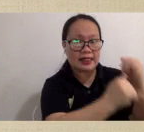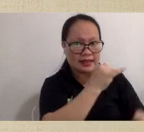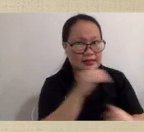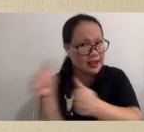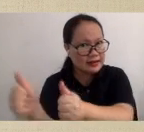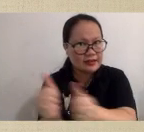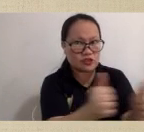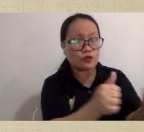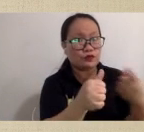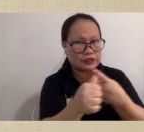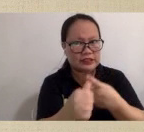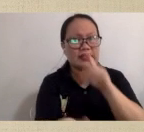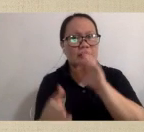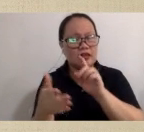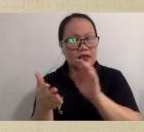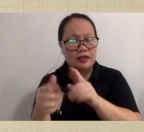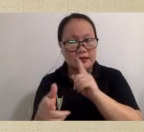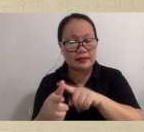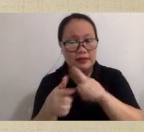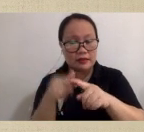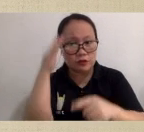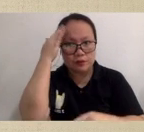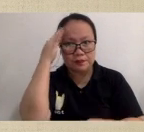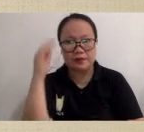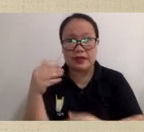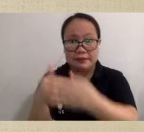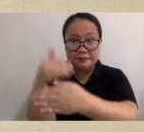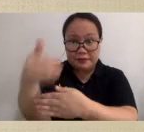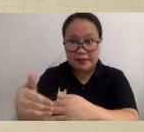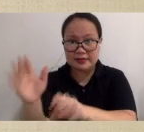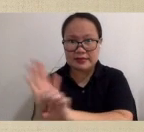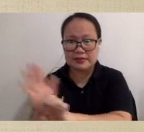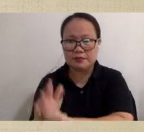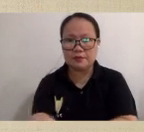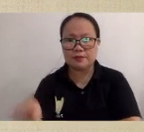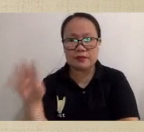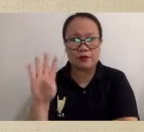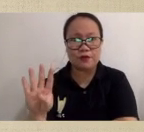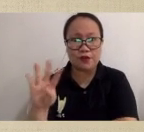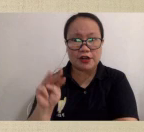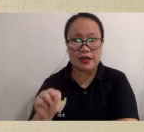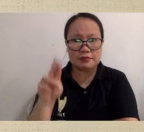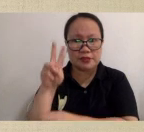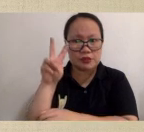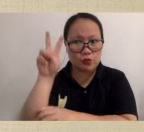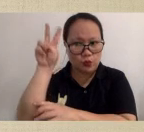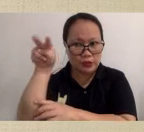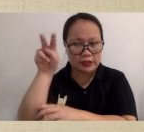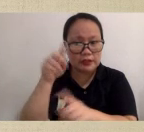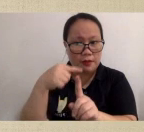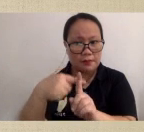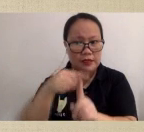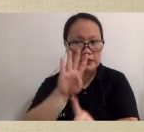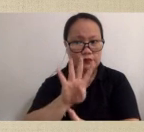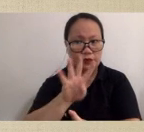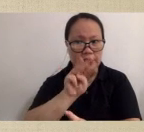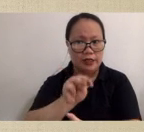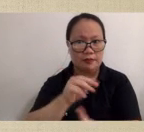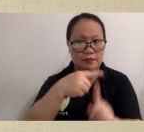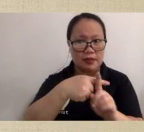Next, 4m squared plus 4m plus 1 is equal to 0. A is equal to